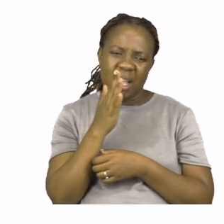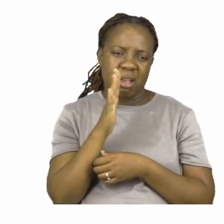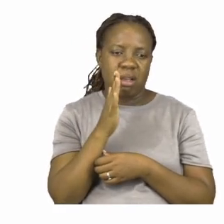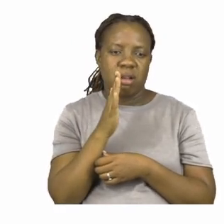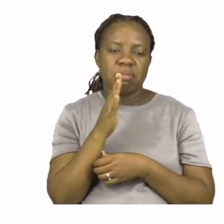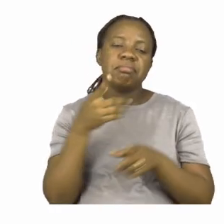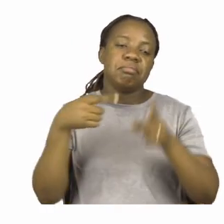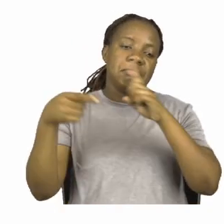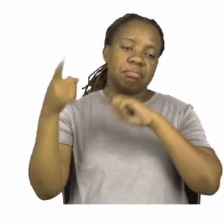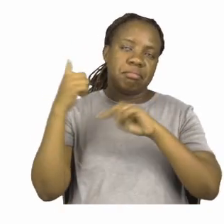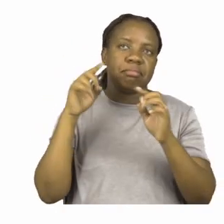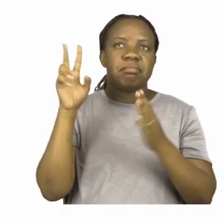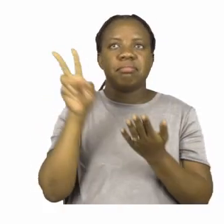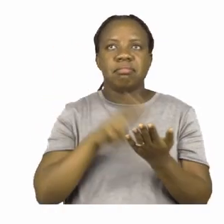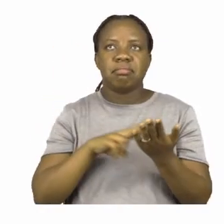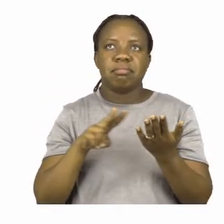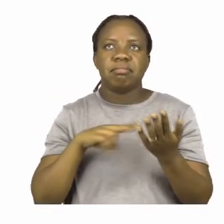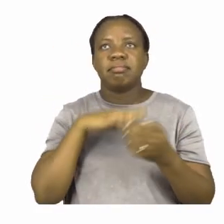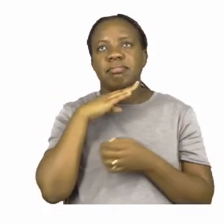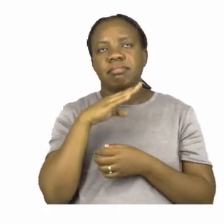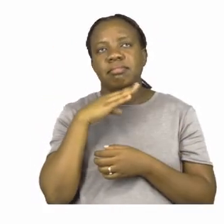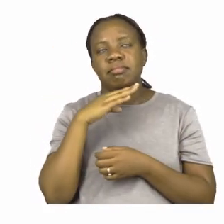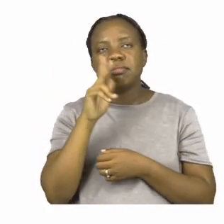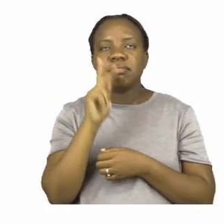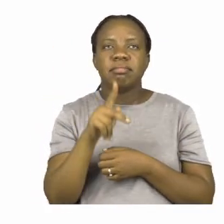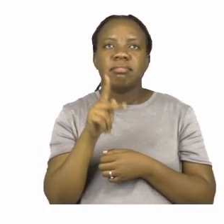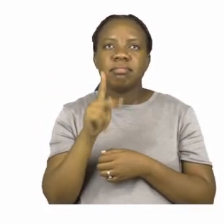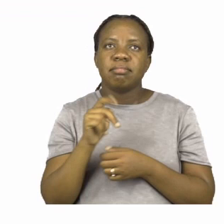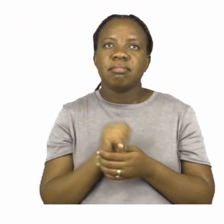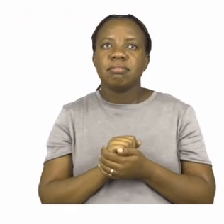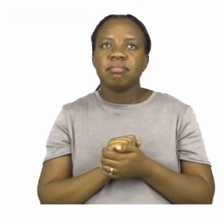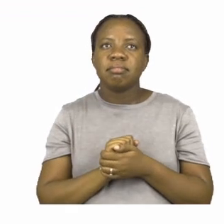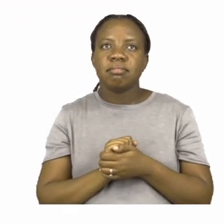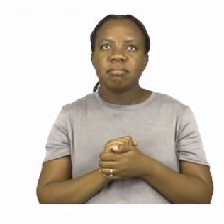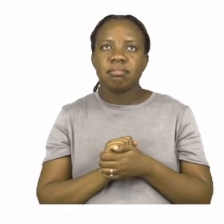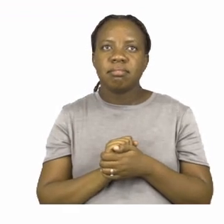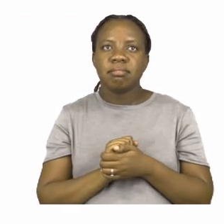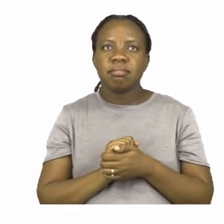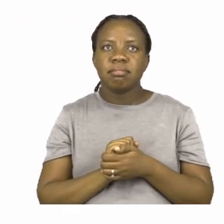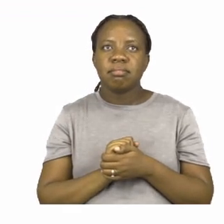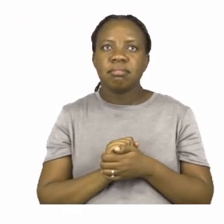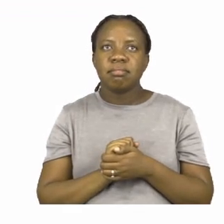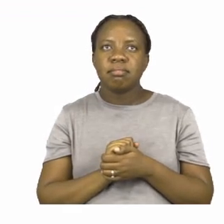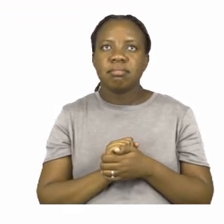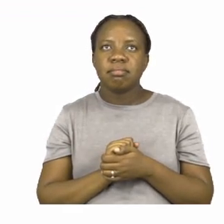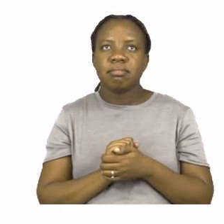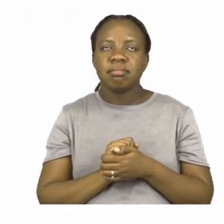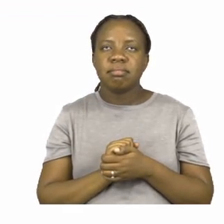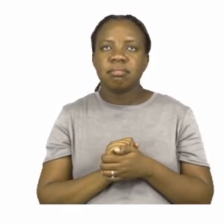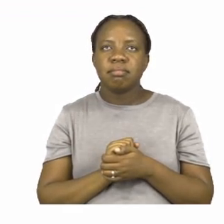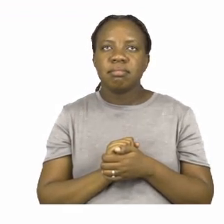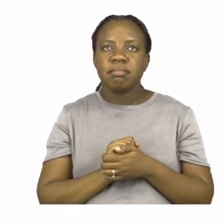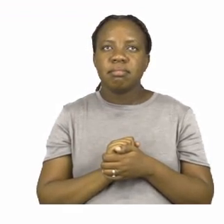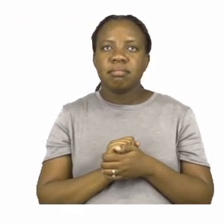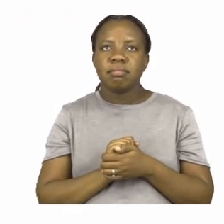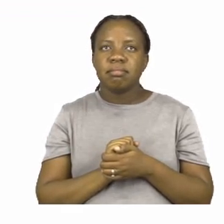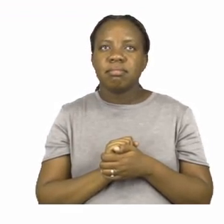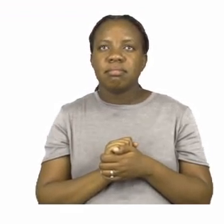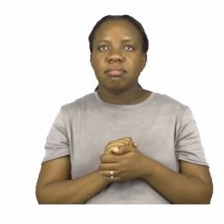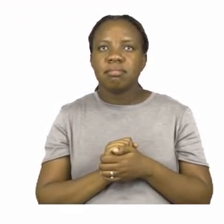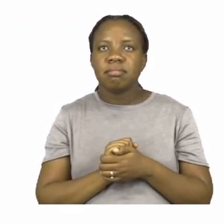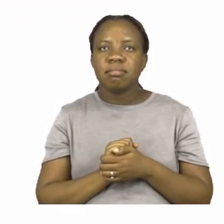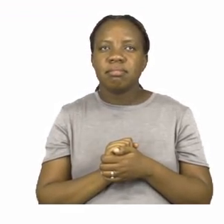time. Now, before I leave you to answer all these questions about this nice